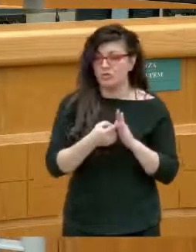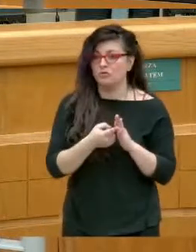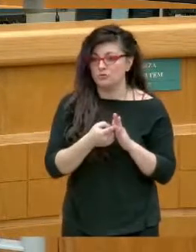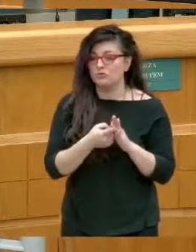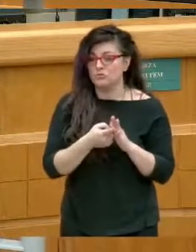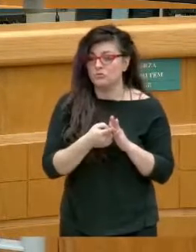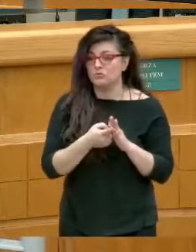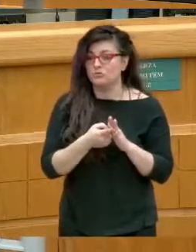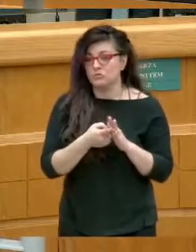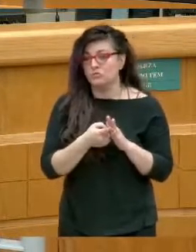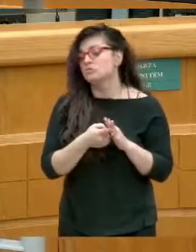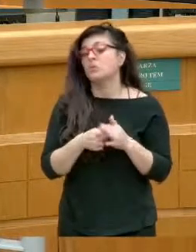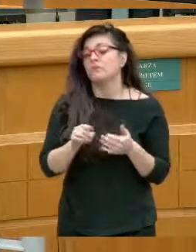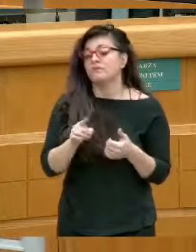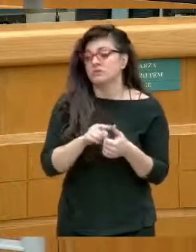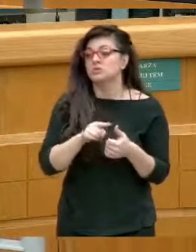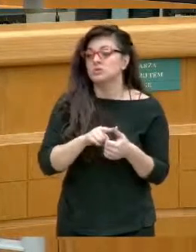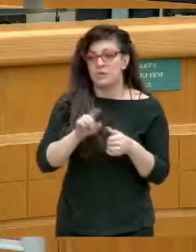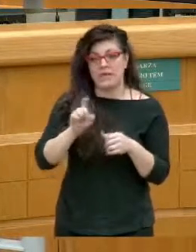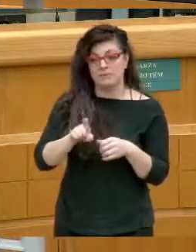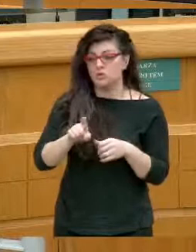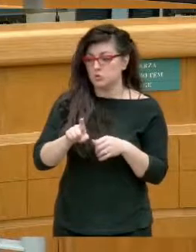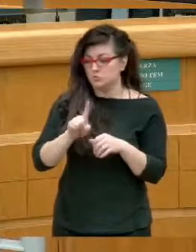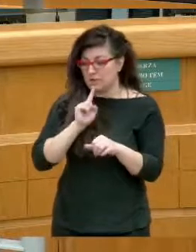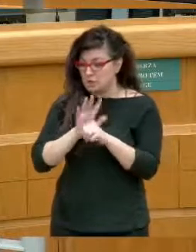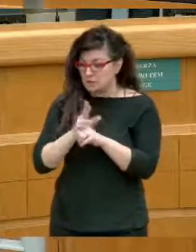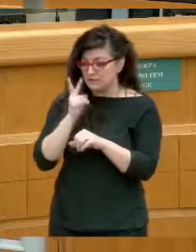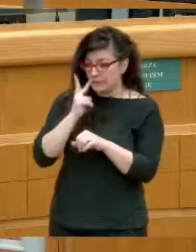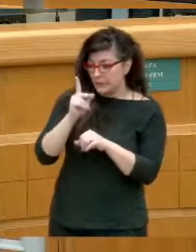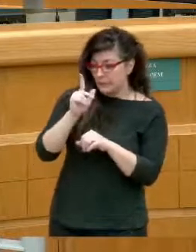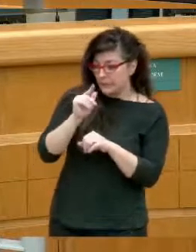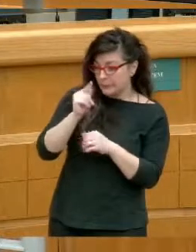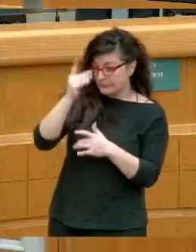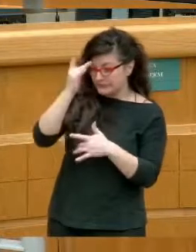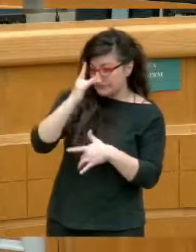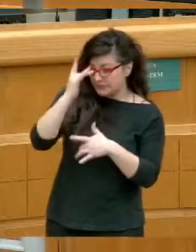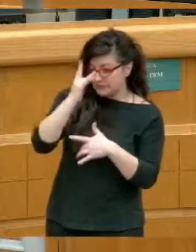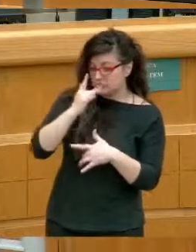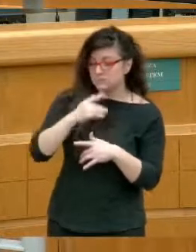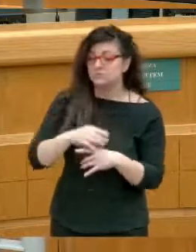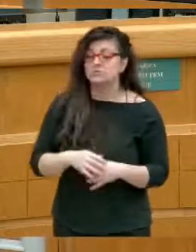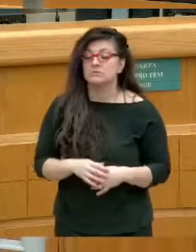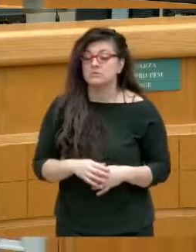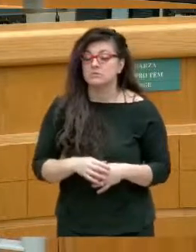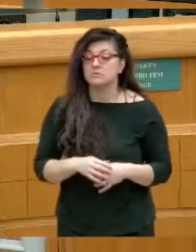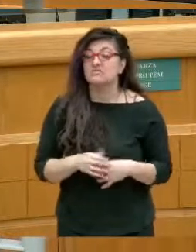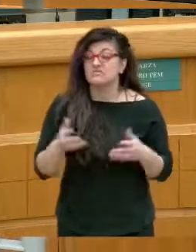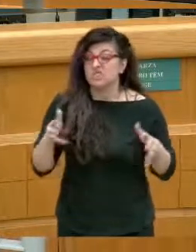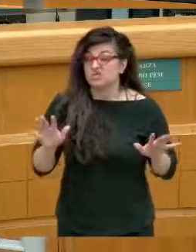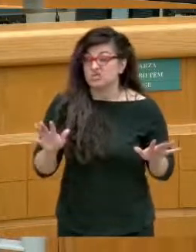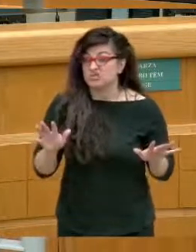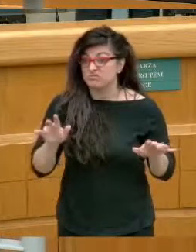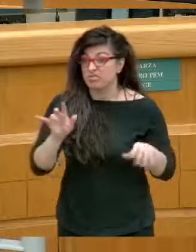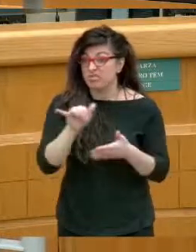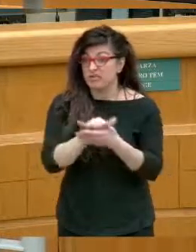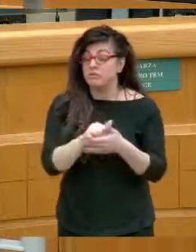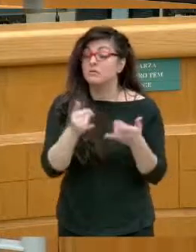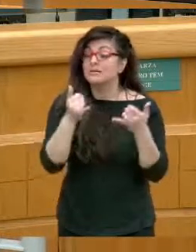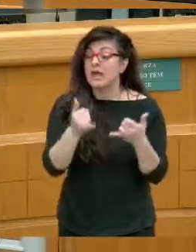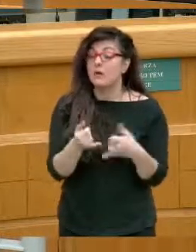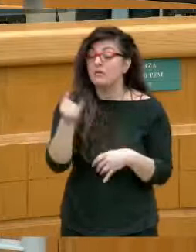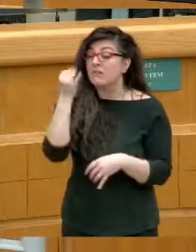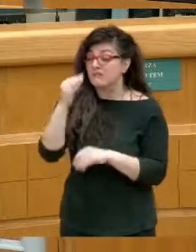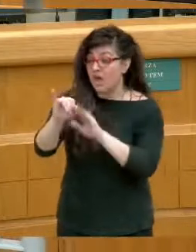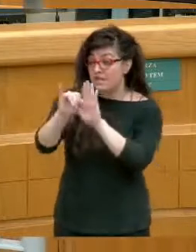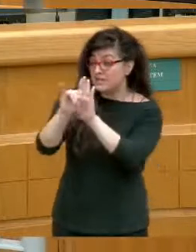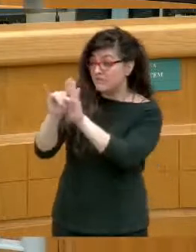comprehensive testing, which we've done. Secondly, contain. For those that have COVID-19, it's